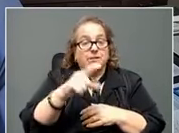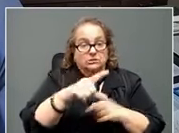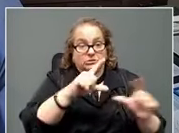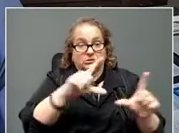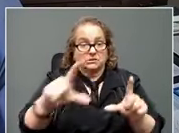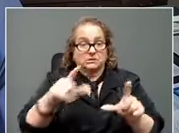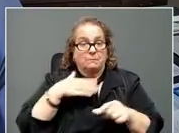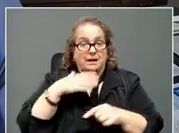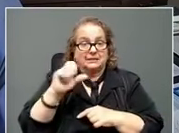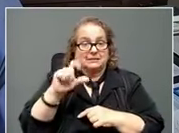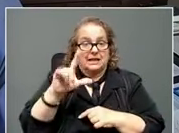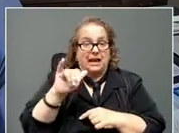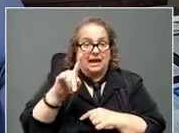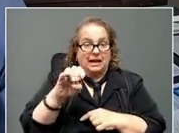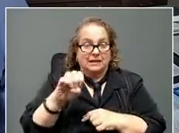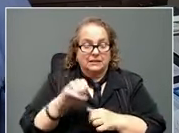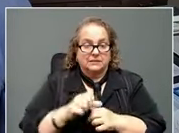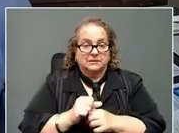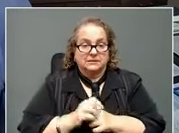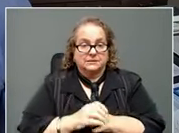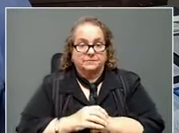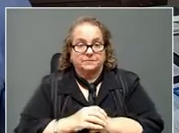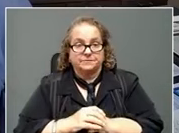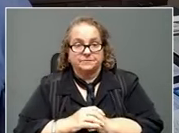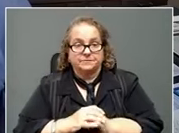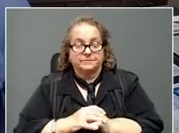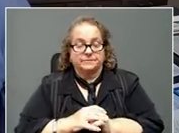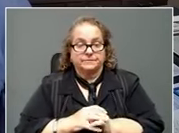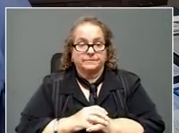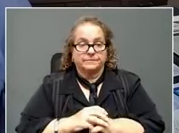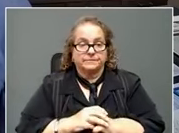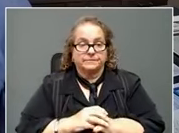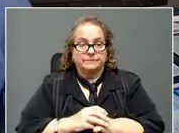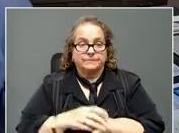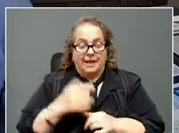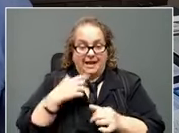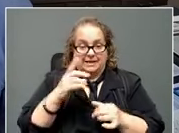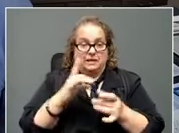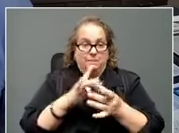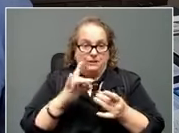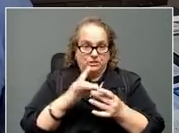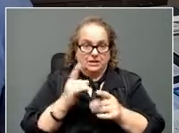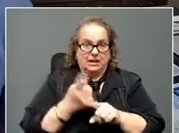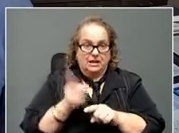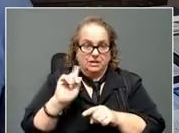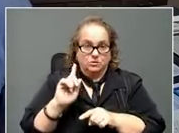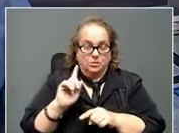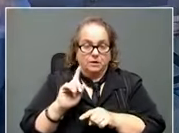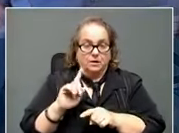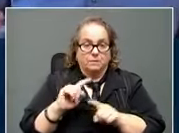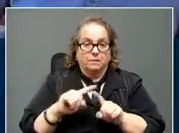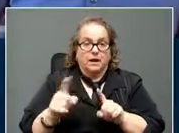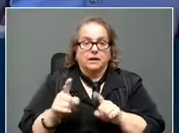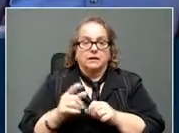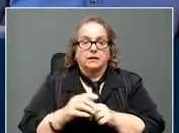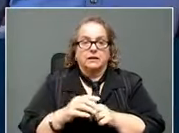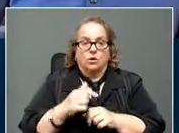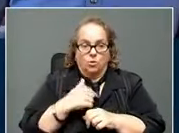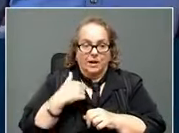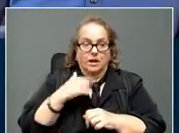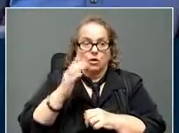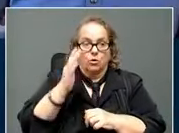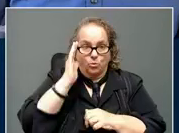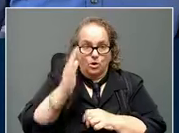slide from the slides I sent over today. I mentioned this last week, but we are going to